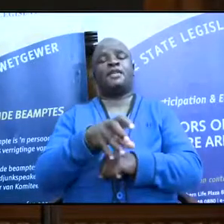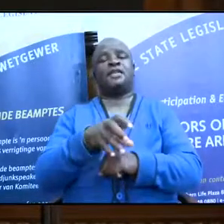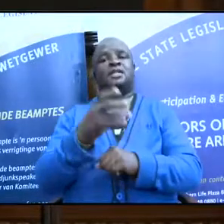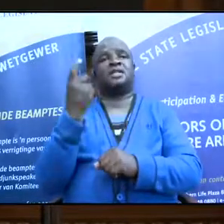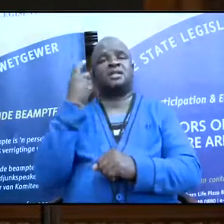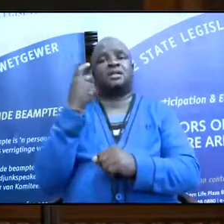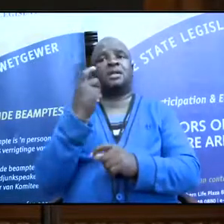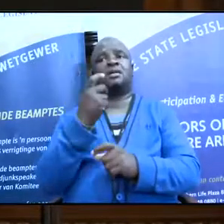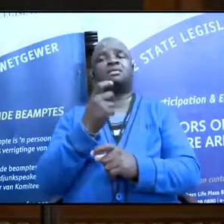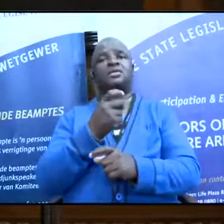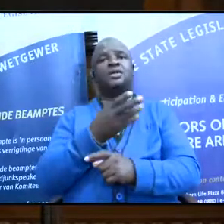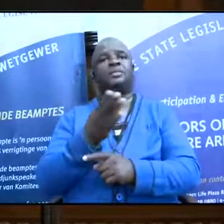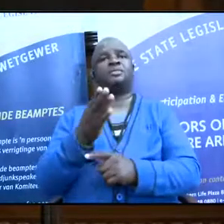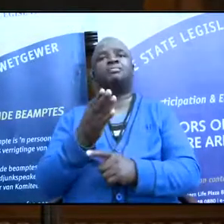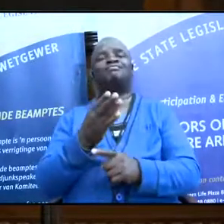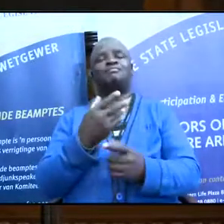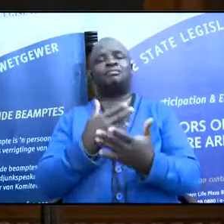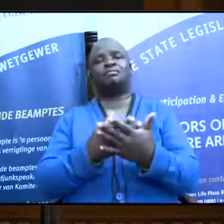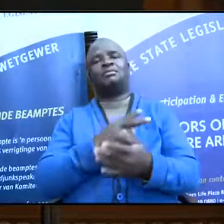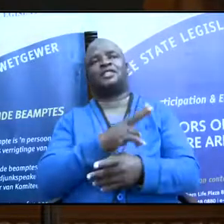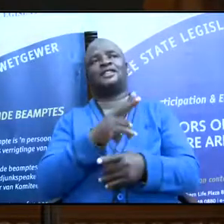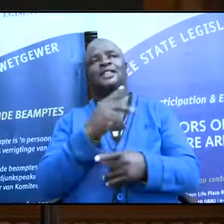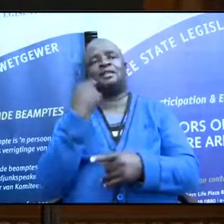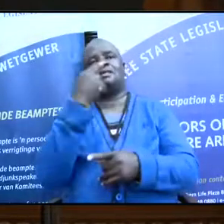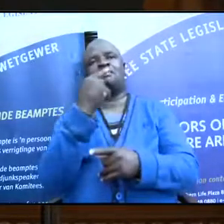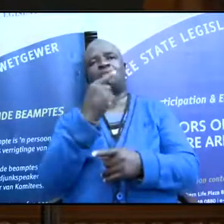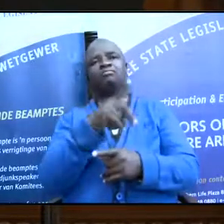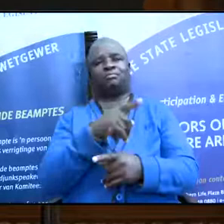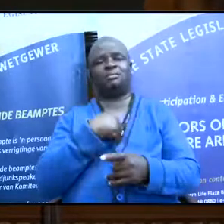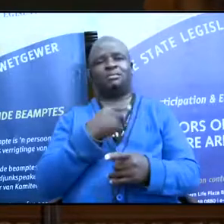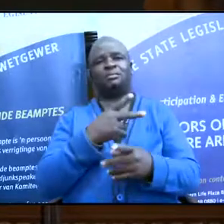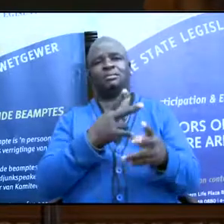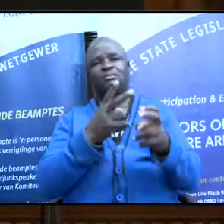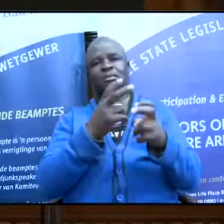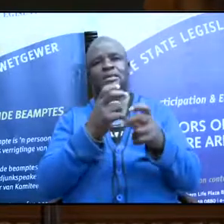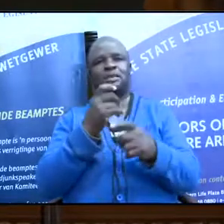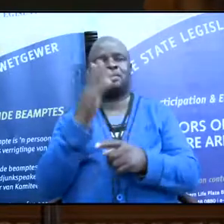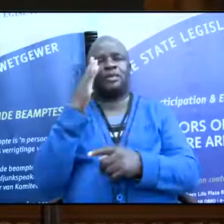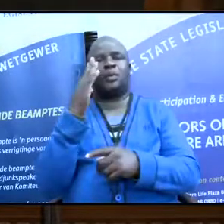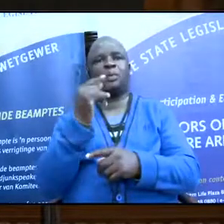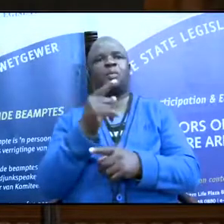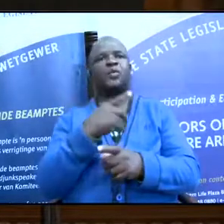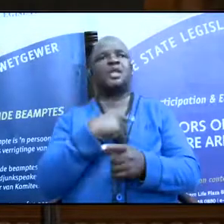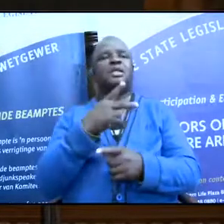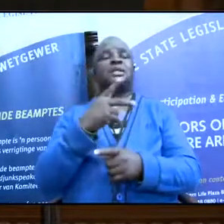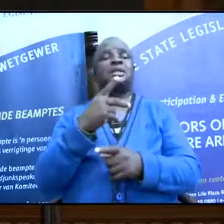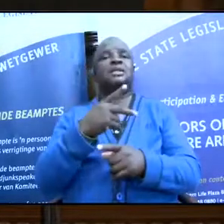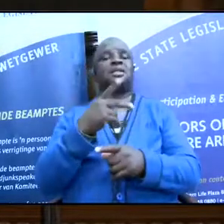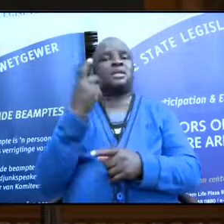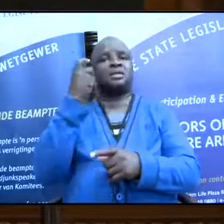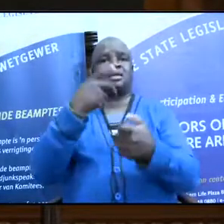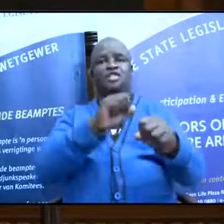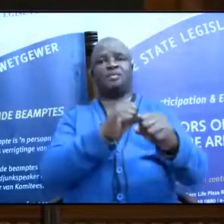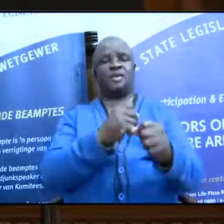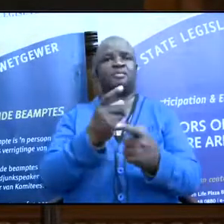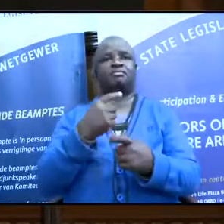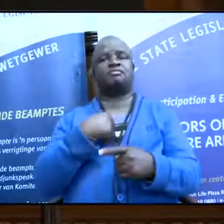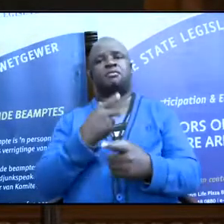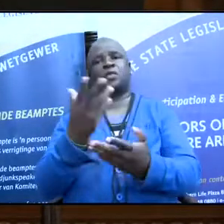secretaries i can see the chairpersons the faces that i know i acknowledge you